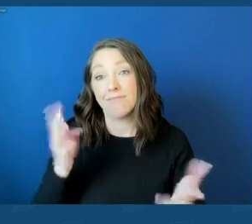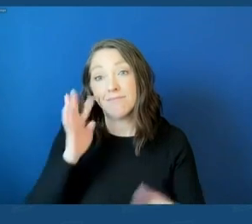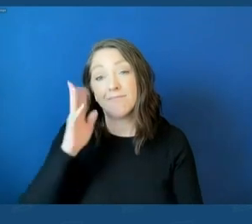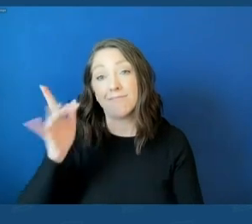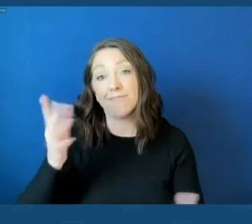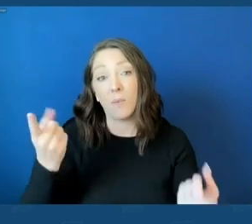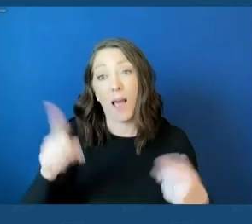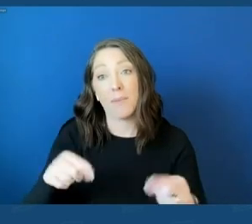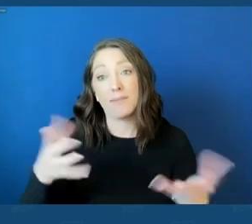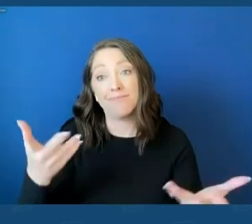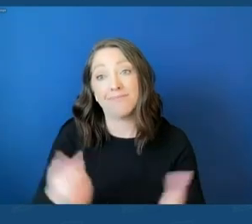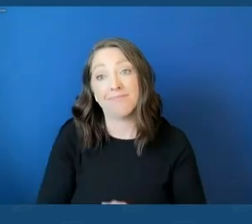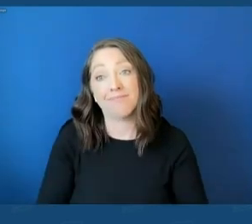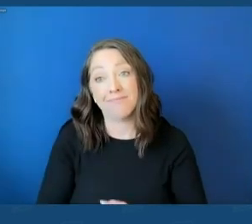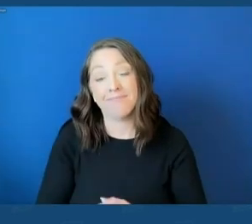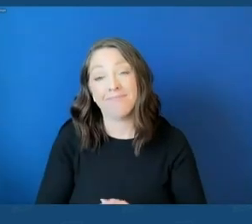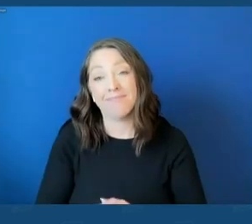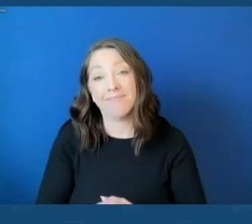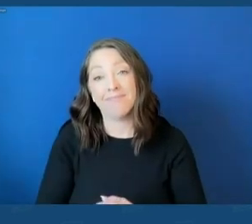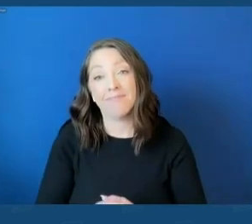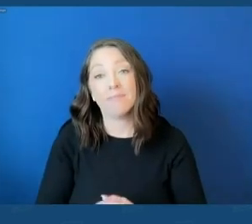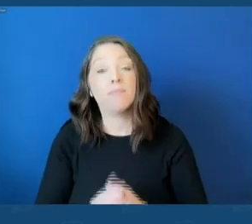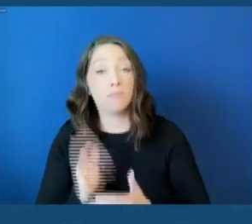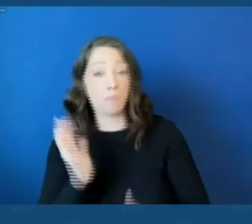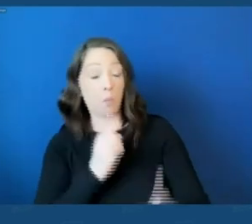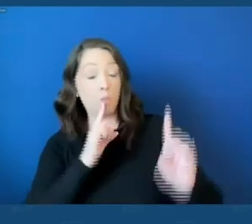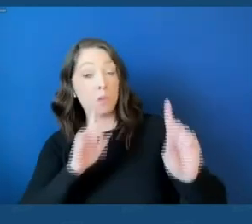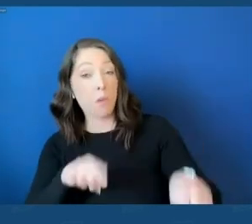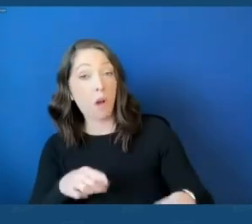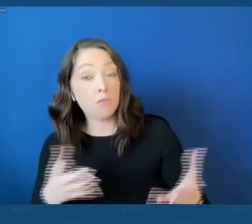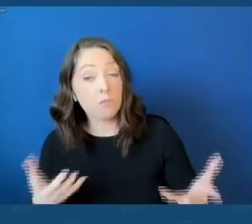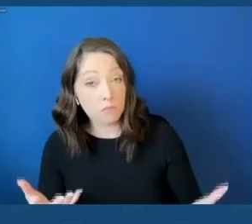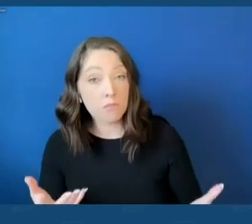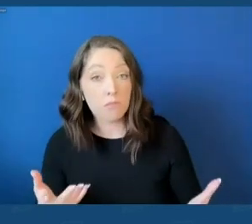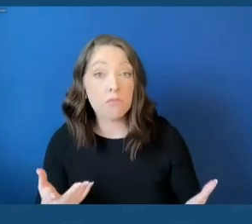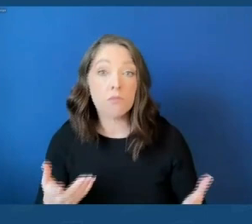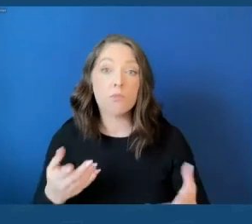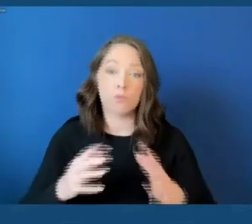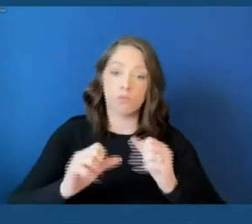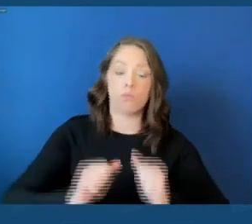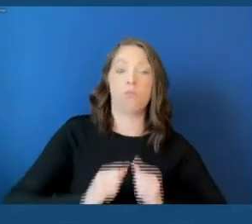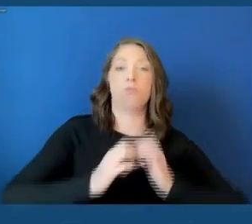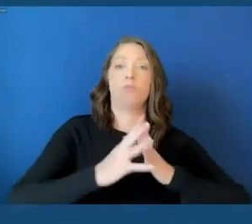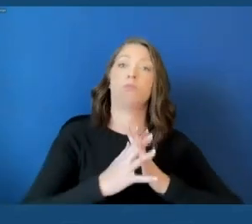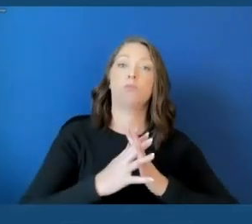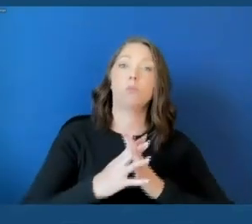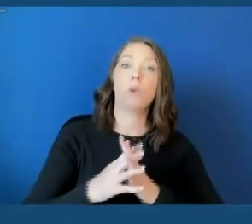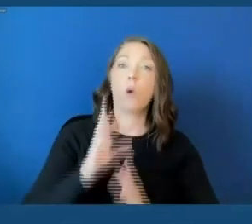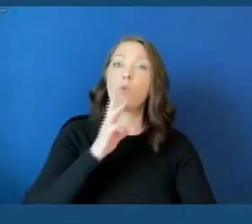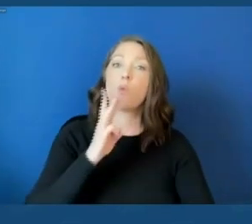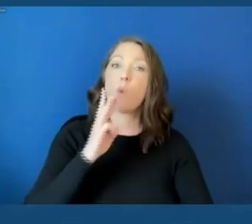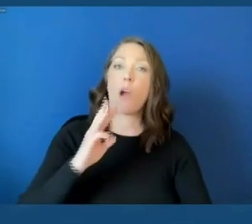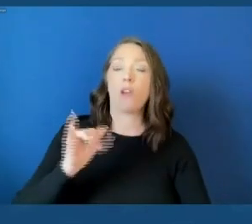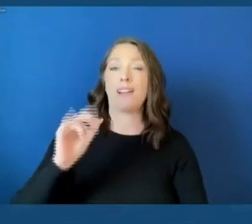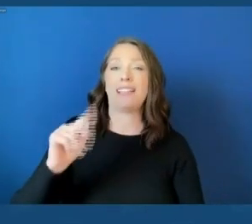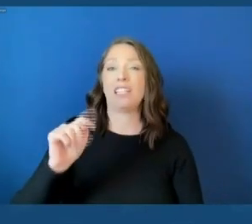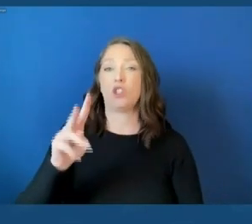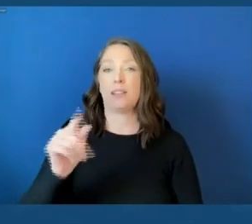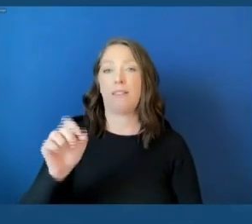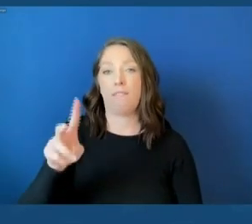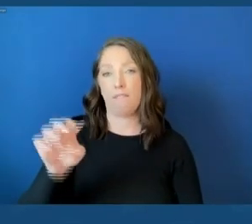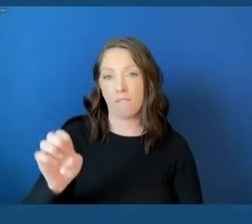In response, we launched the Reclaim Our Water initiative, and we declared nitrogen public water enemy